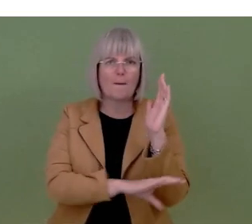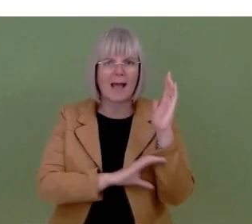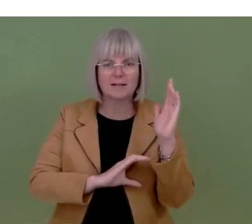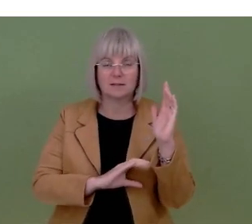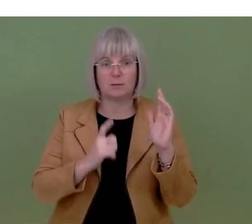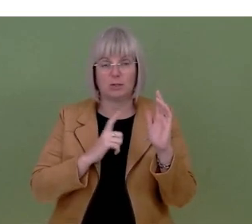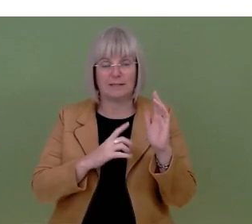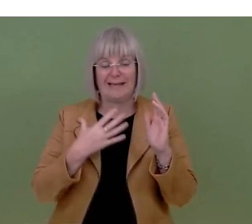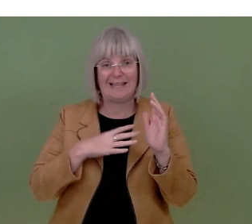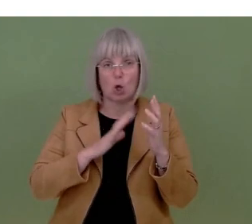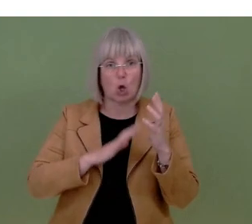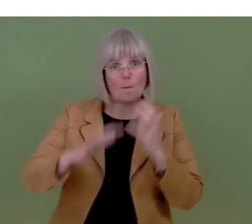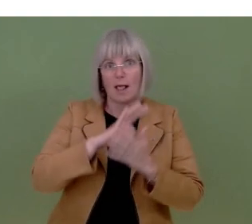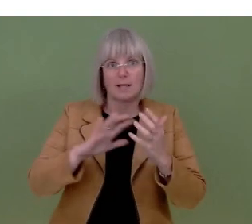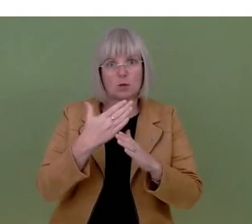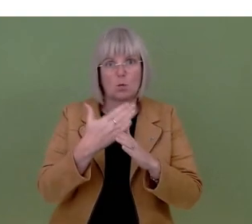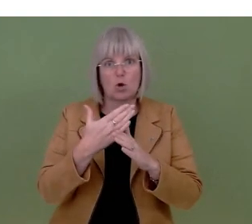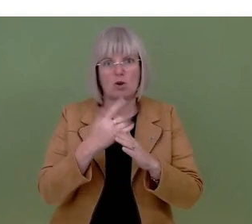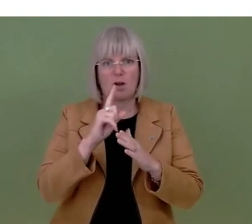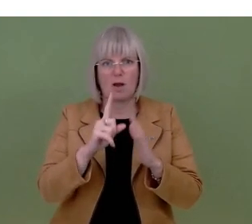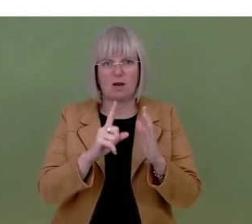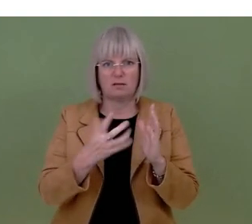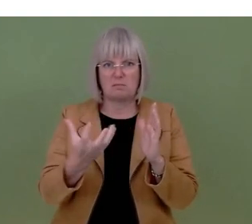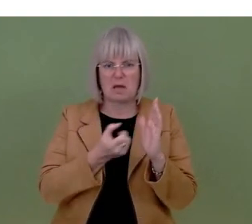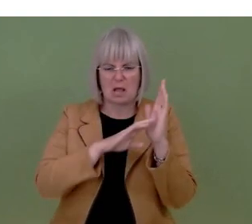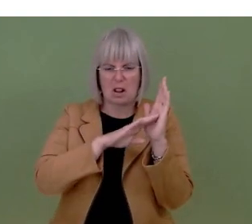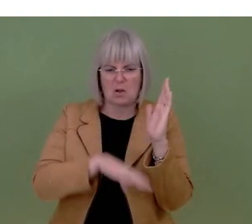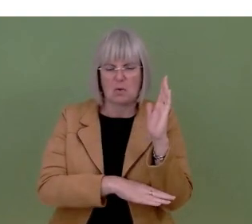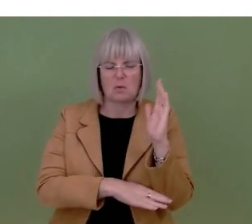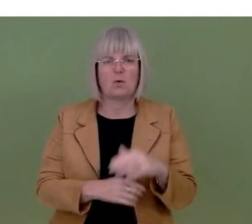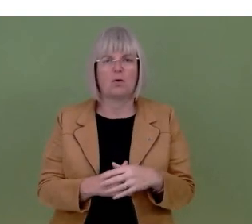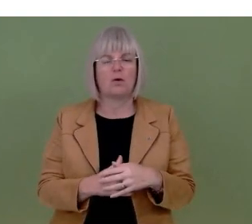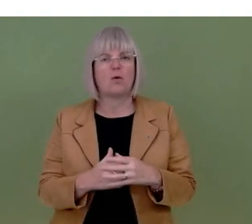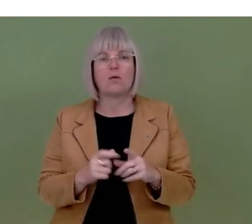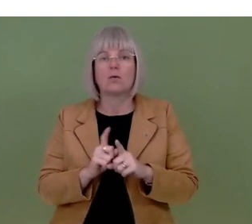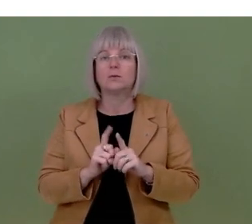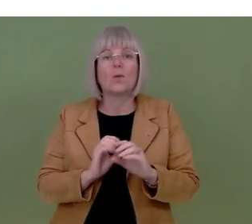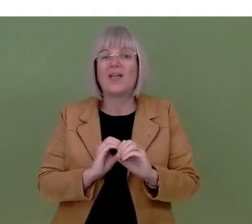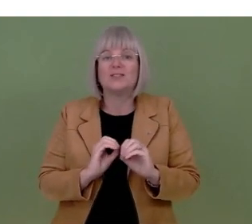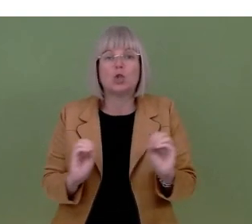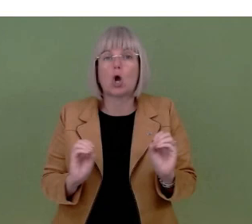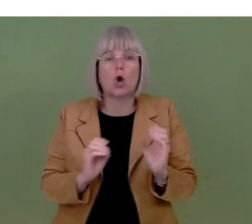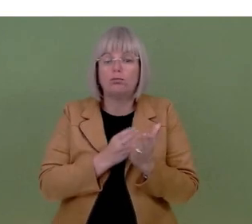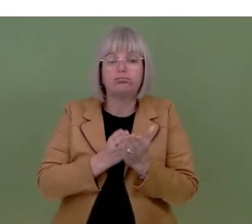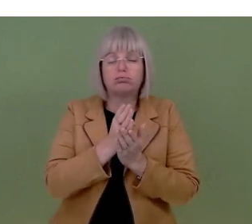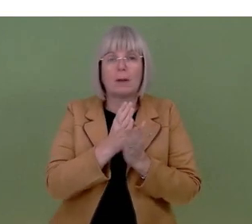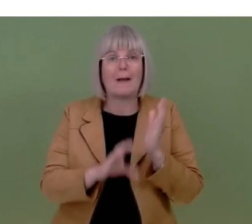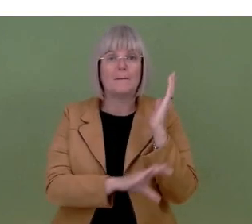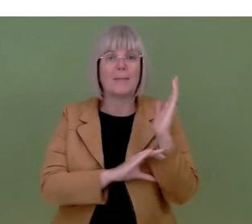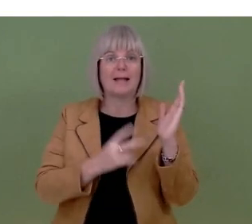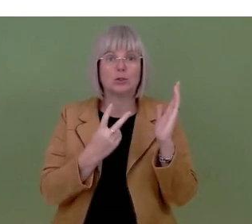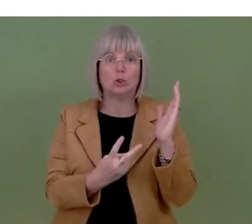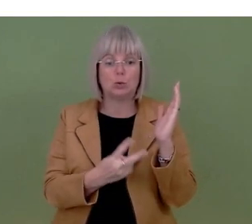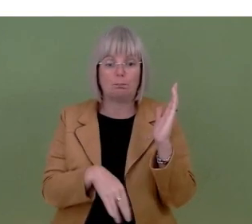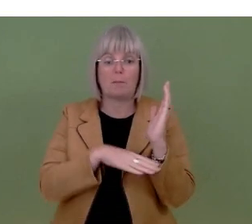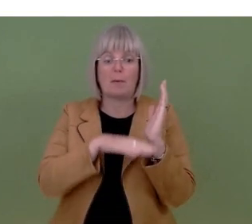and also about not having a route through from band 2 all the way up to band 8 without